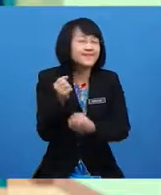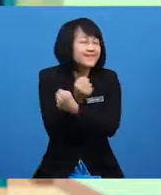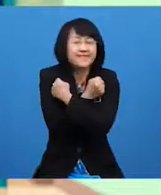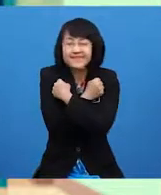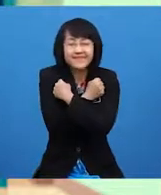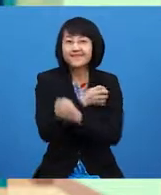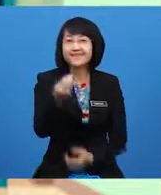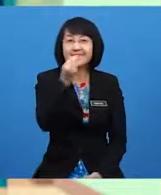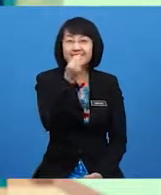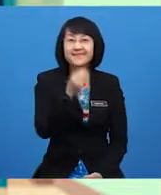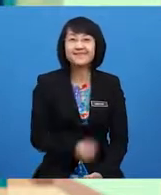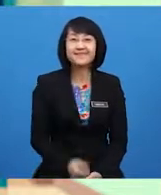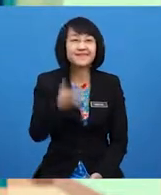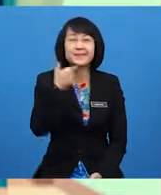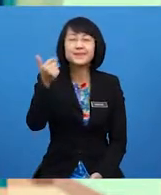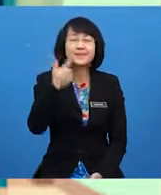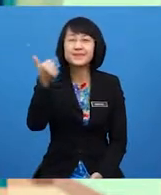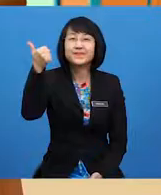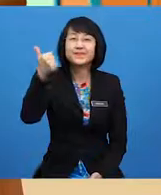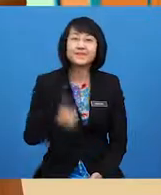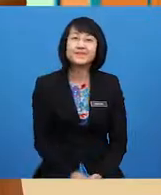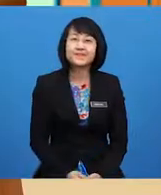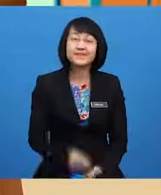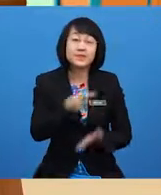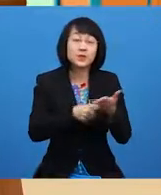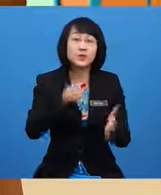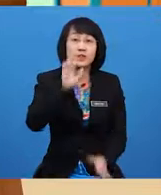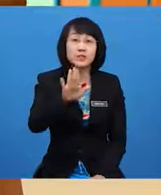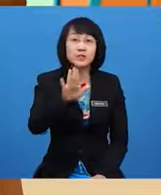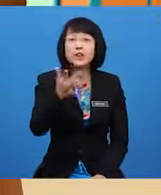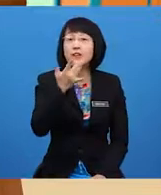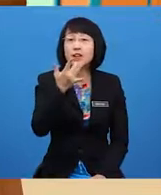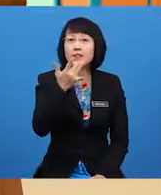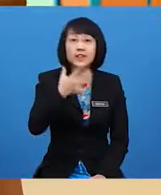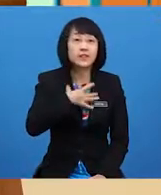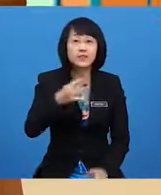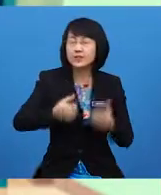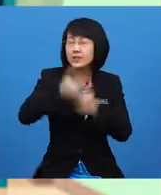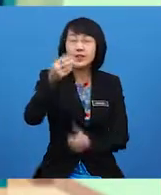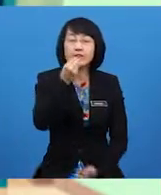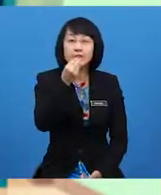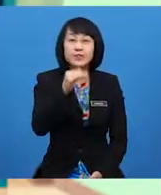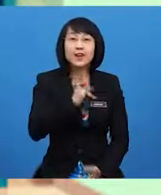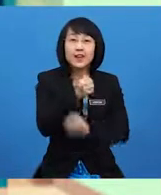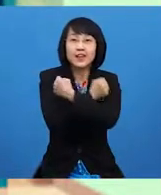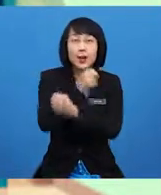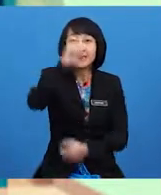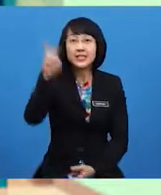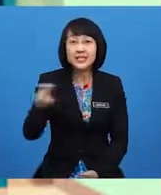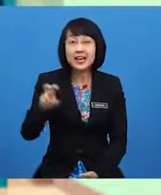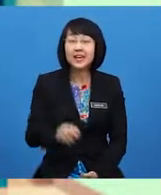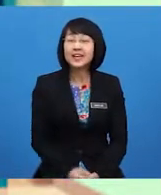I love food. Yum yum. What's your favorite food, Yolo? I love